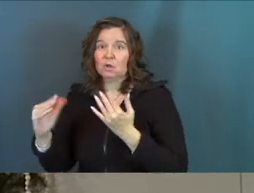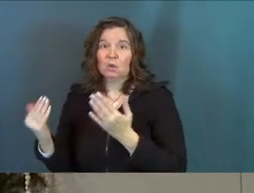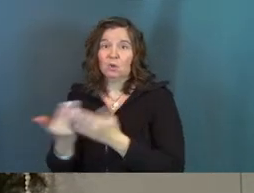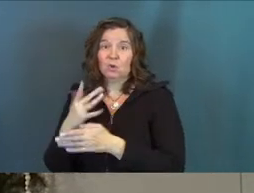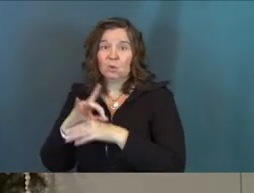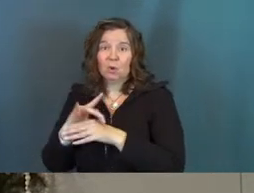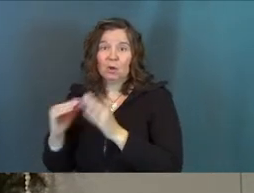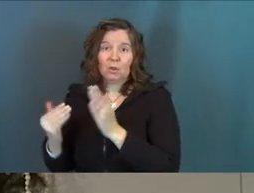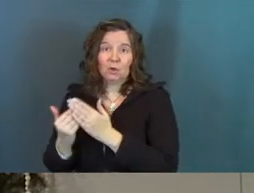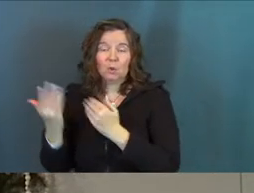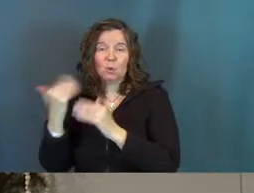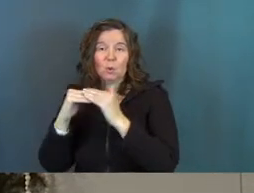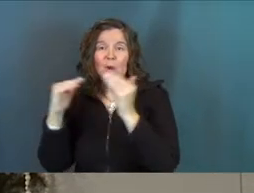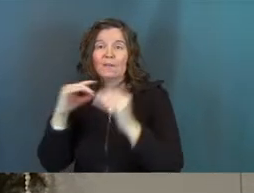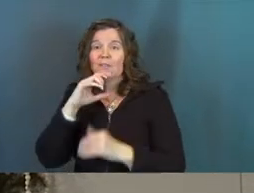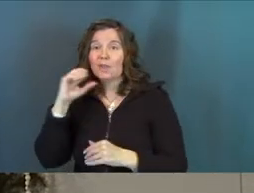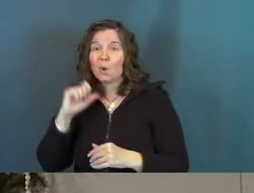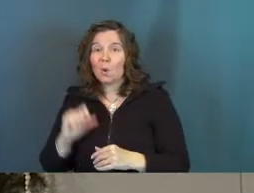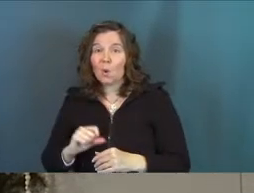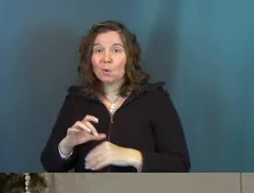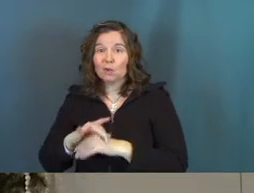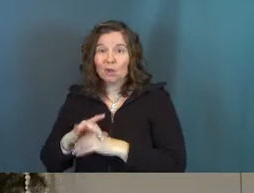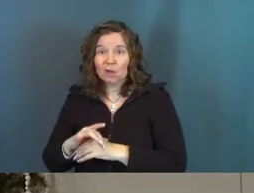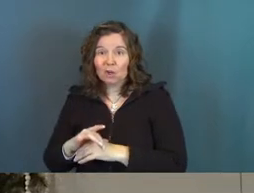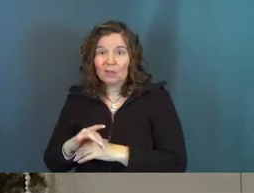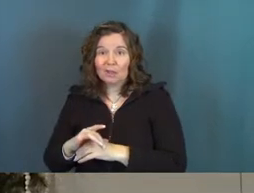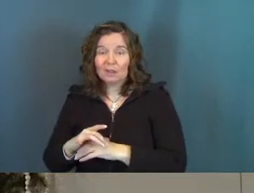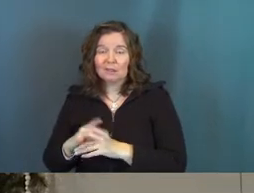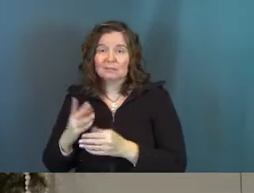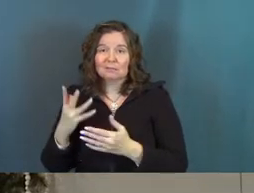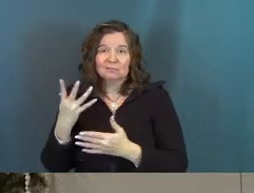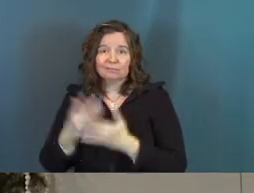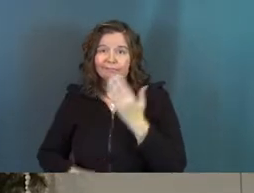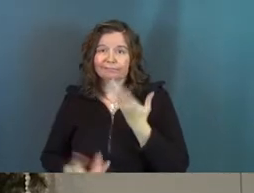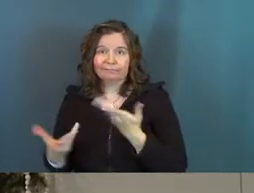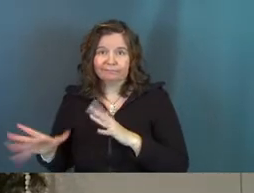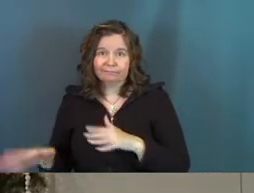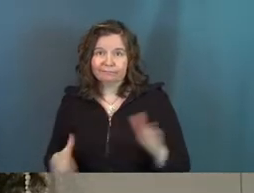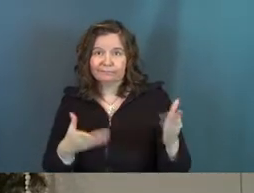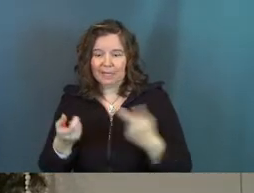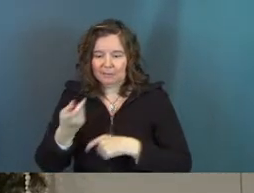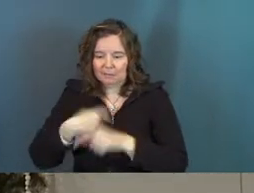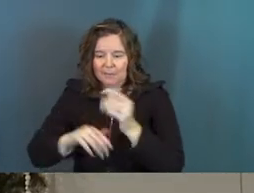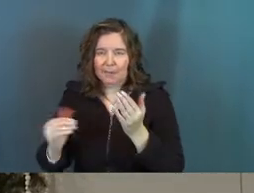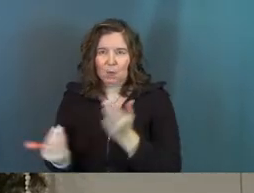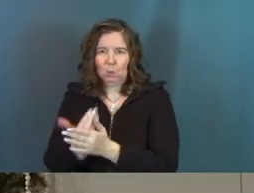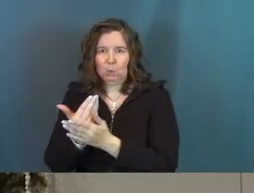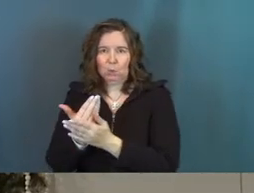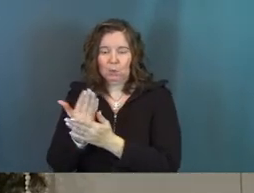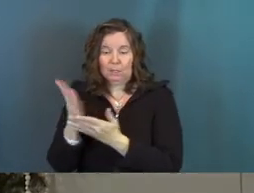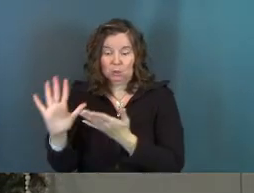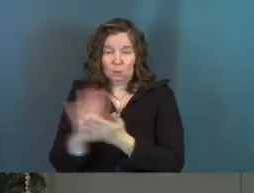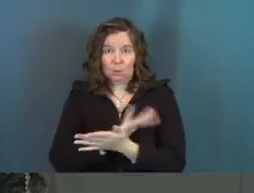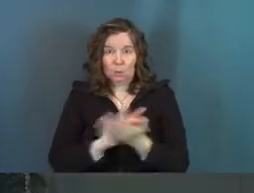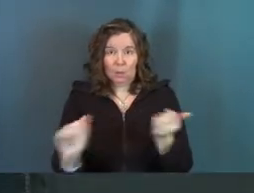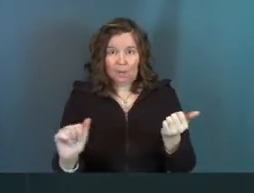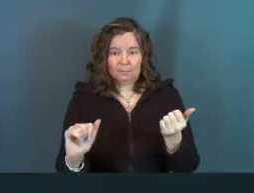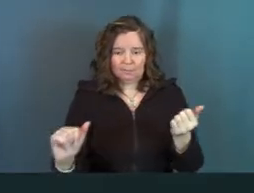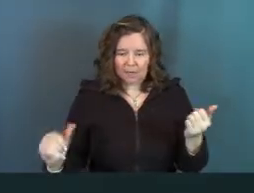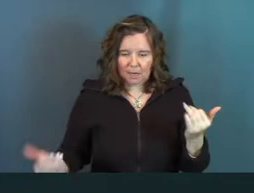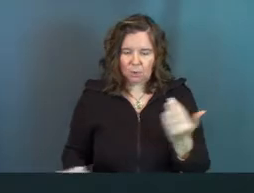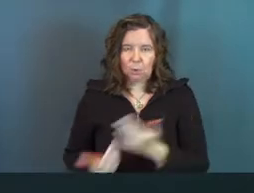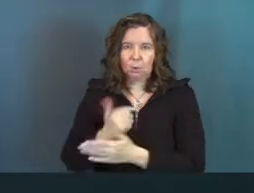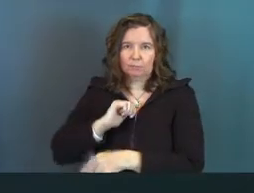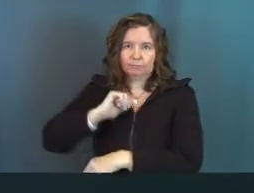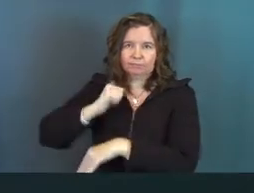earth, right? New heaven. The old earth is gotten rid of and made new, okay? It is wiped out and made